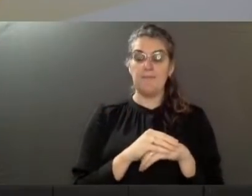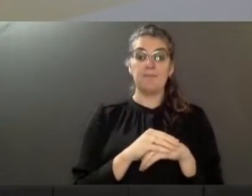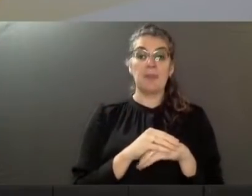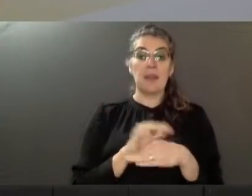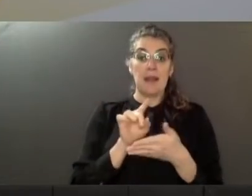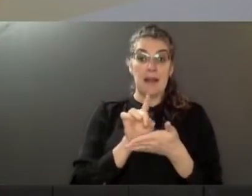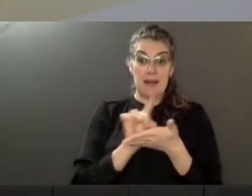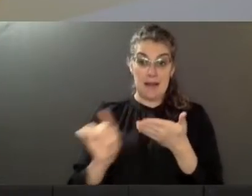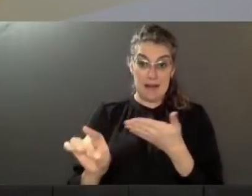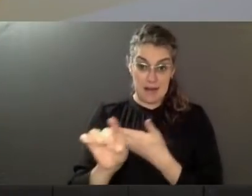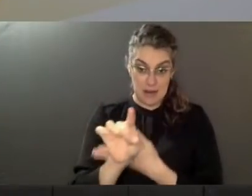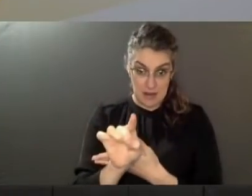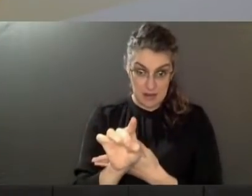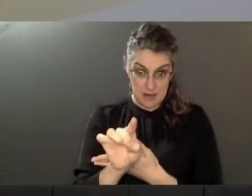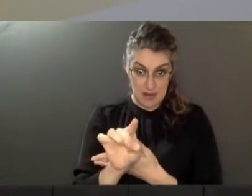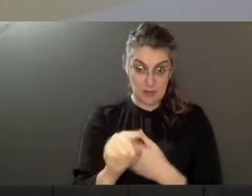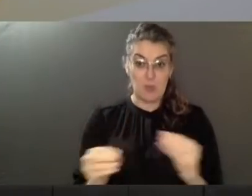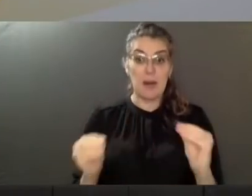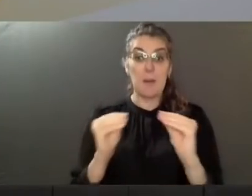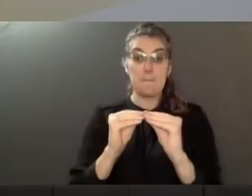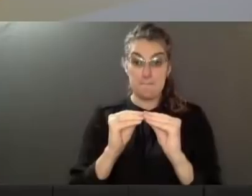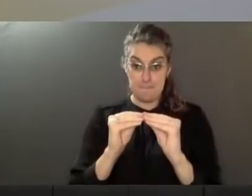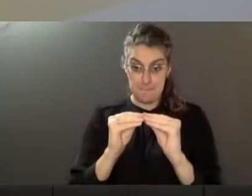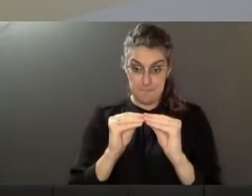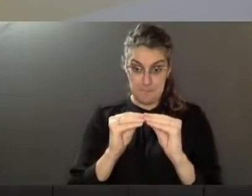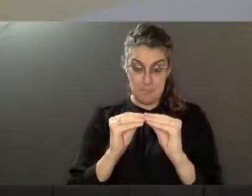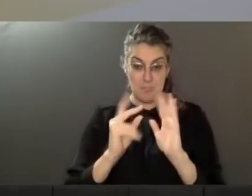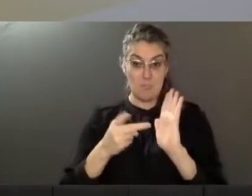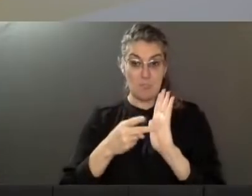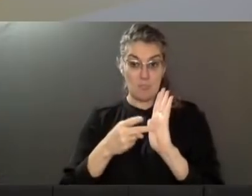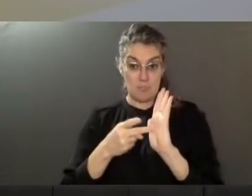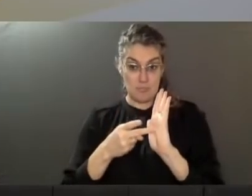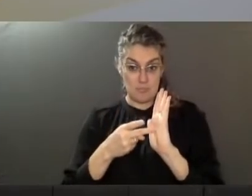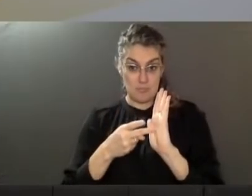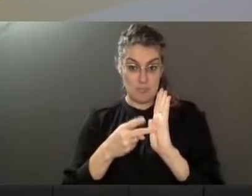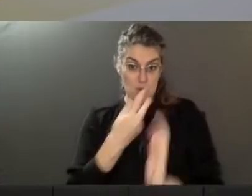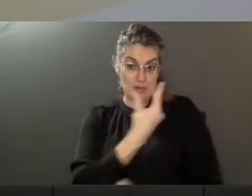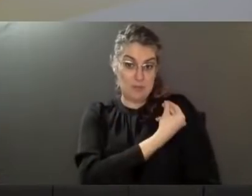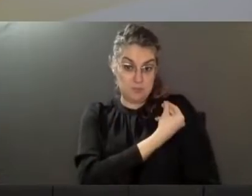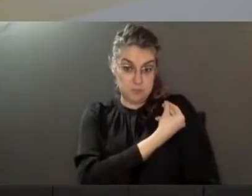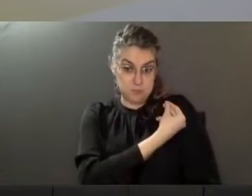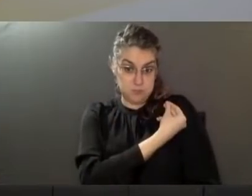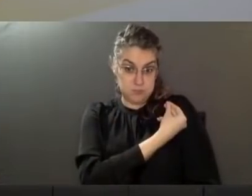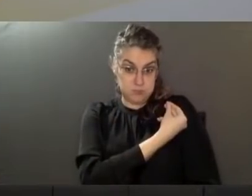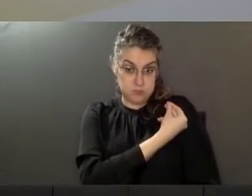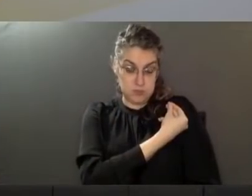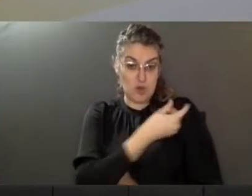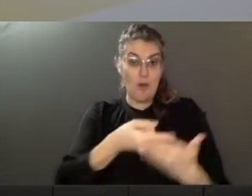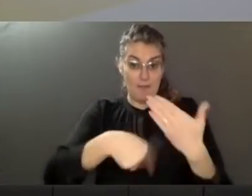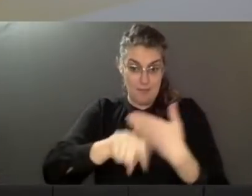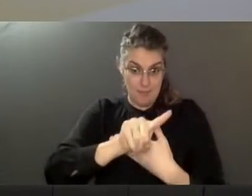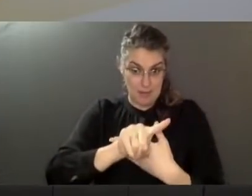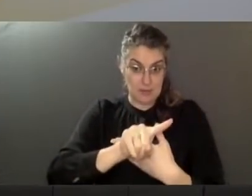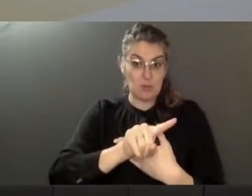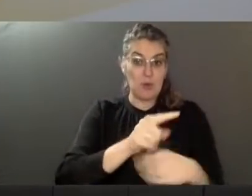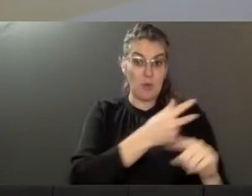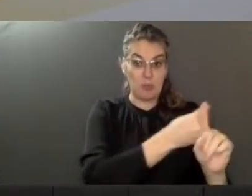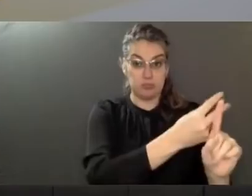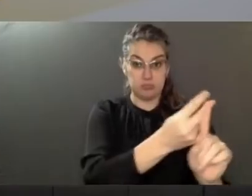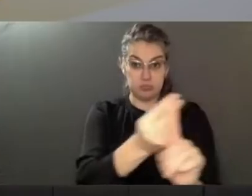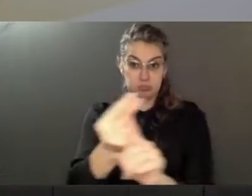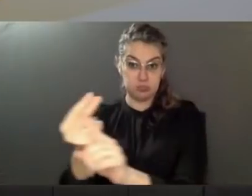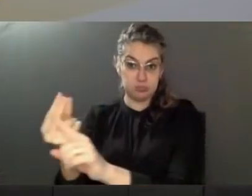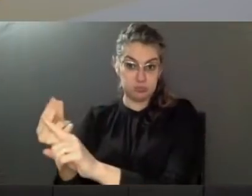week. And receiving that second dose of vaccine is essential to achieve that full immunity. By February